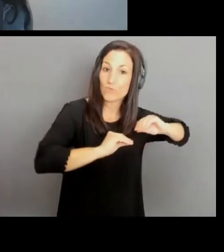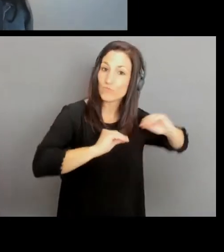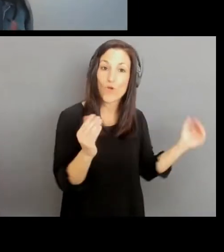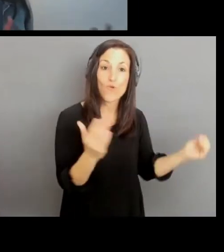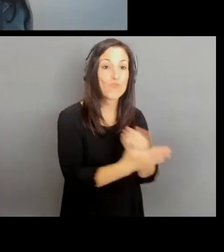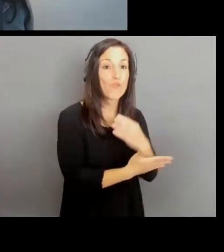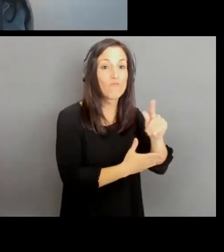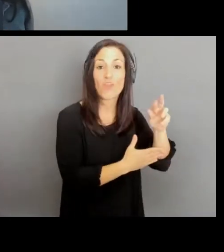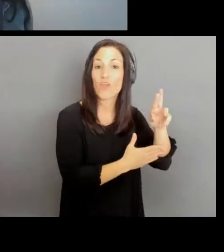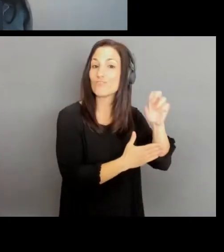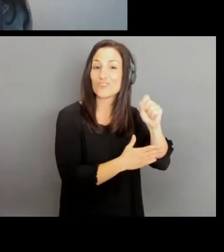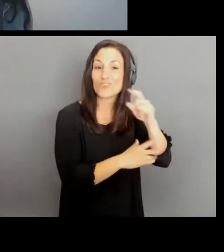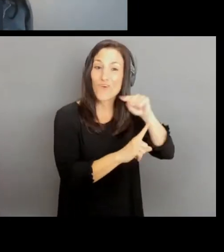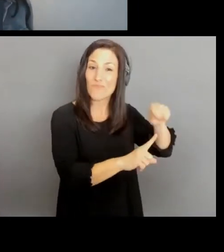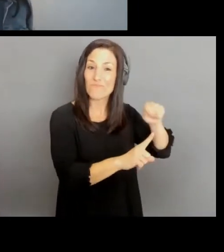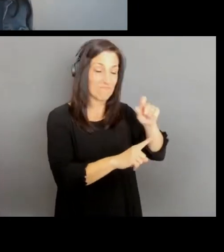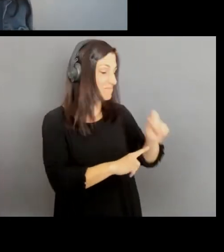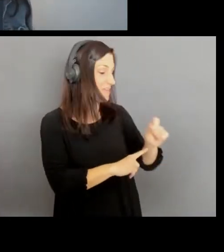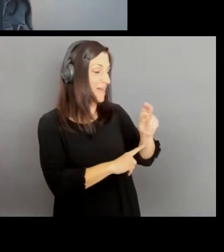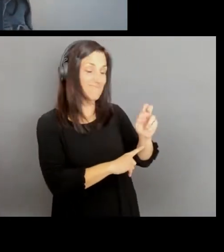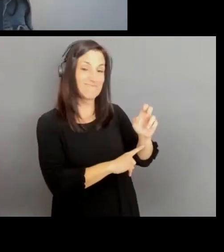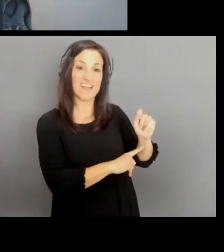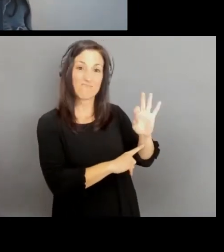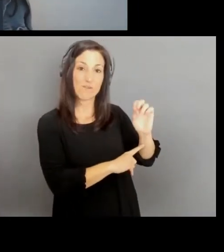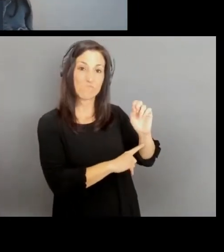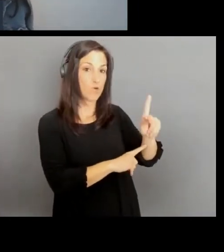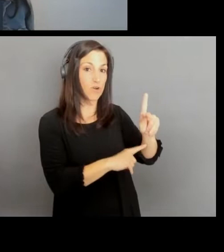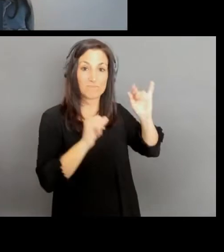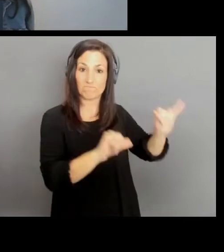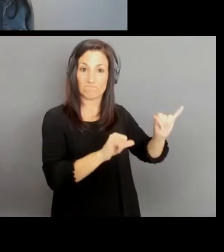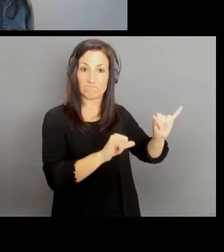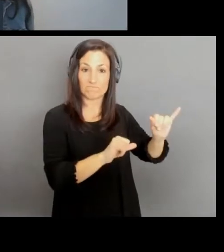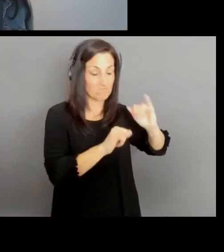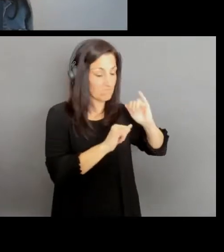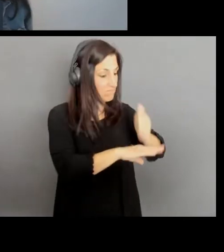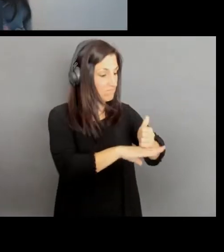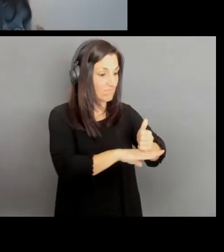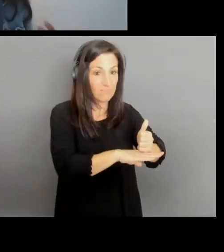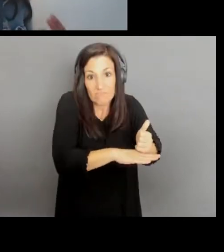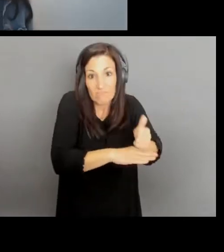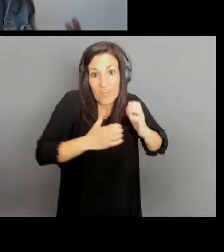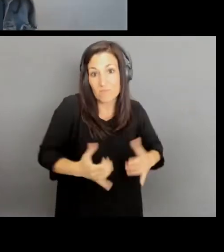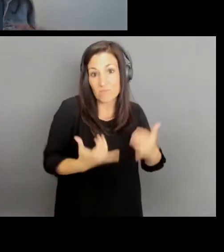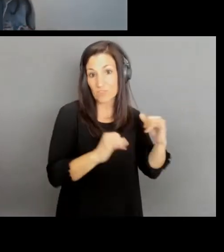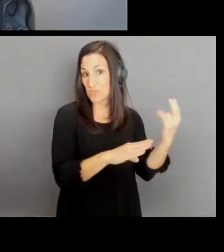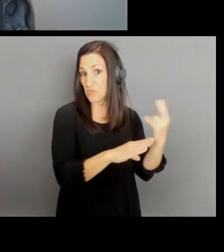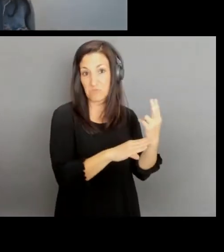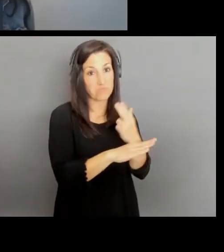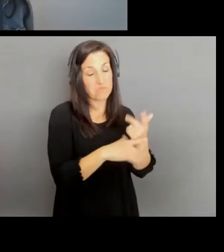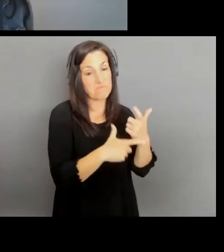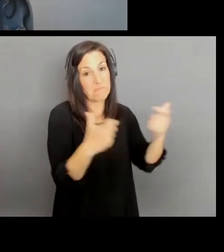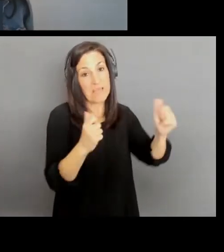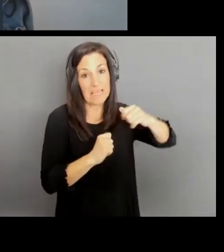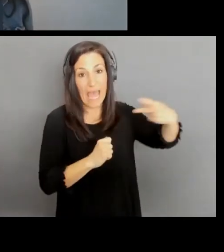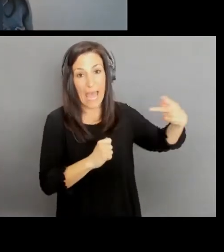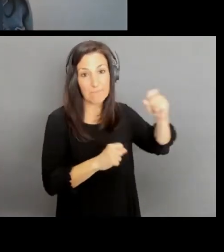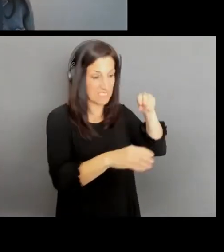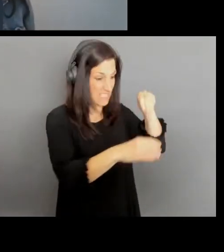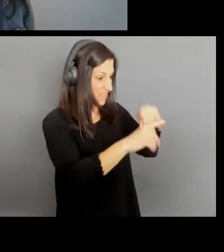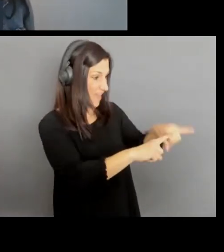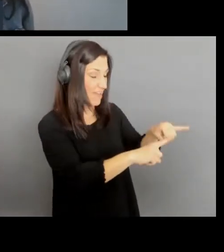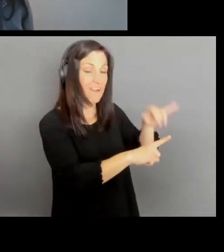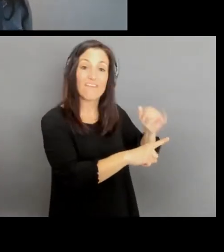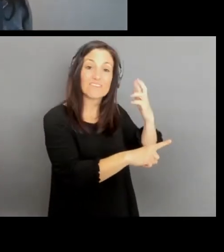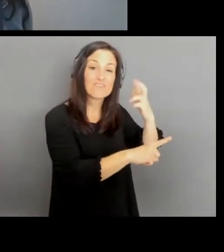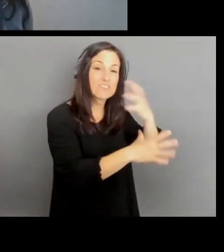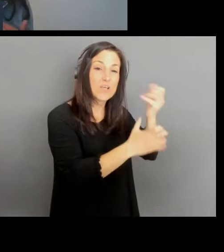kind of sitting there. Customers still have large applications written in .NET Framework, and that's why they want to move over to .NET, the